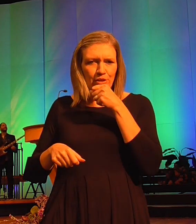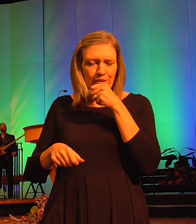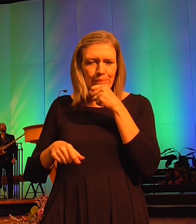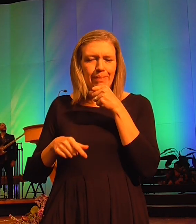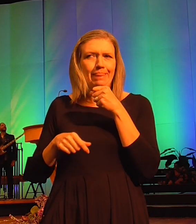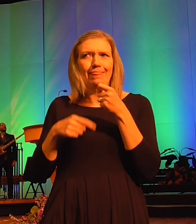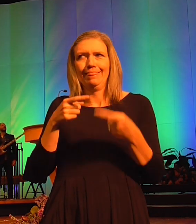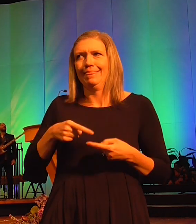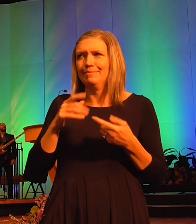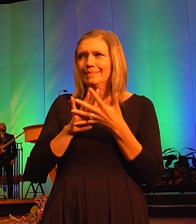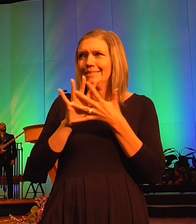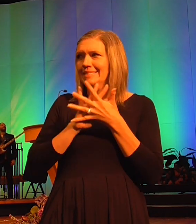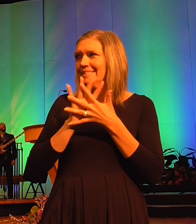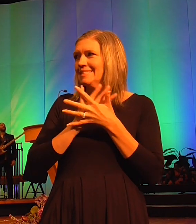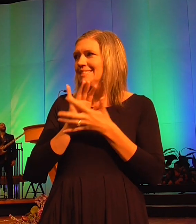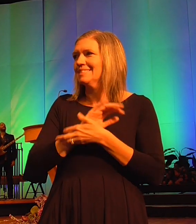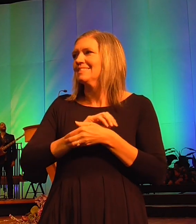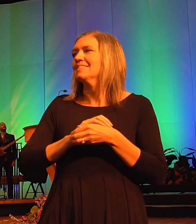blessing together.